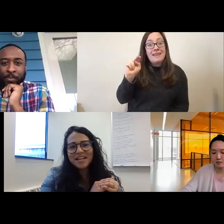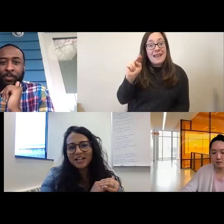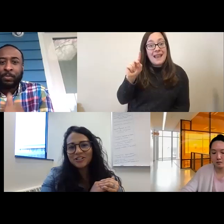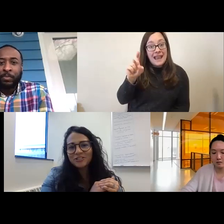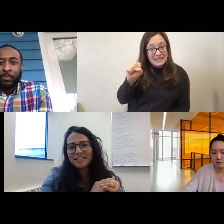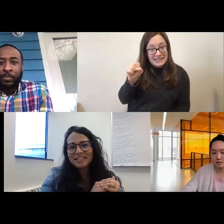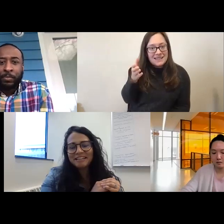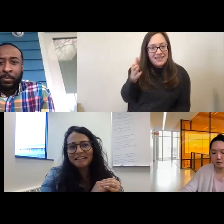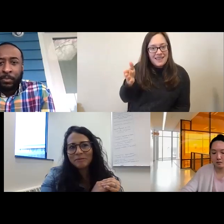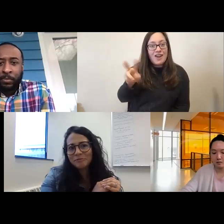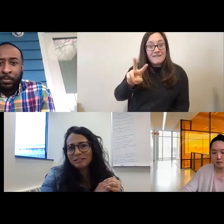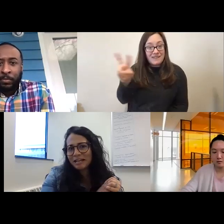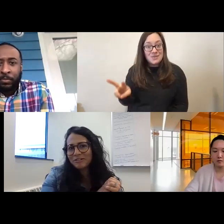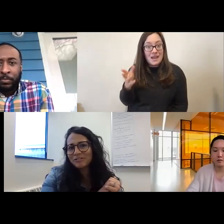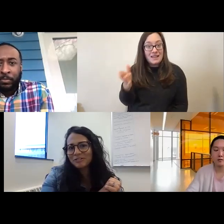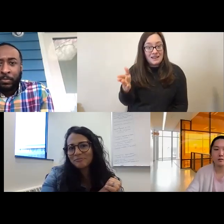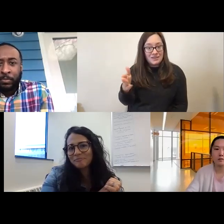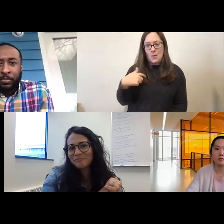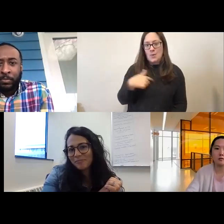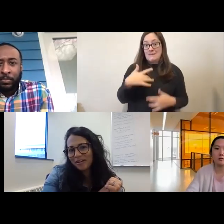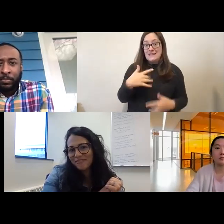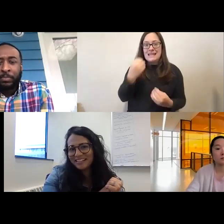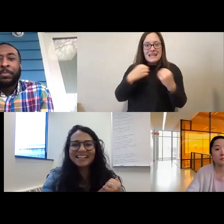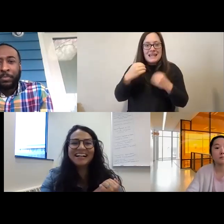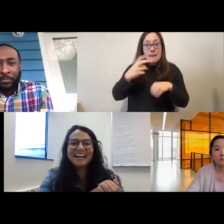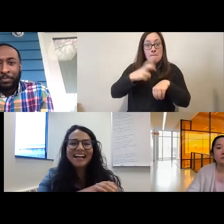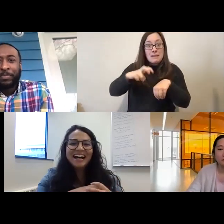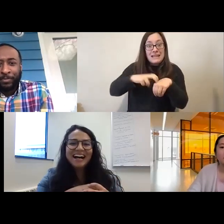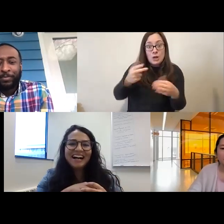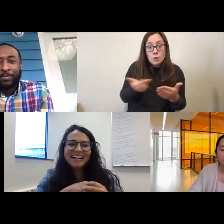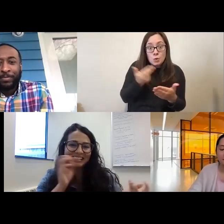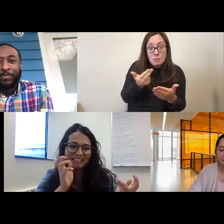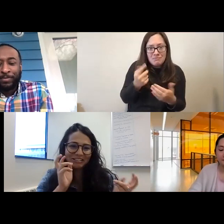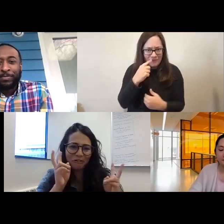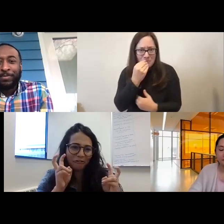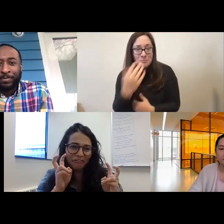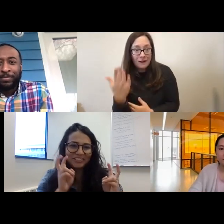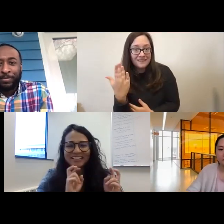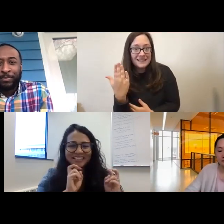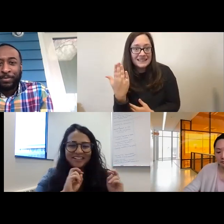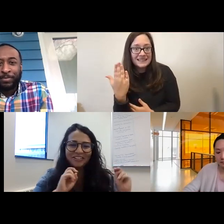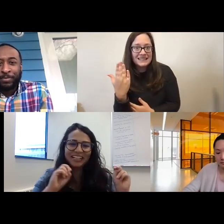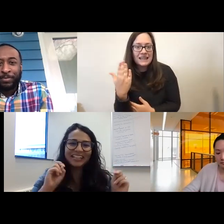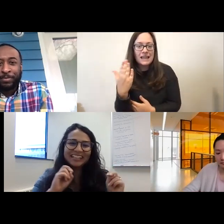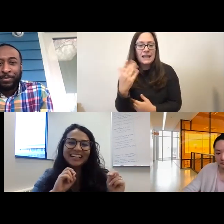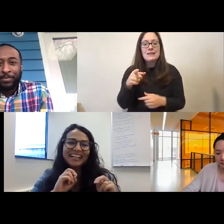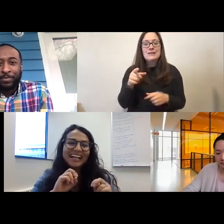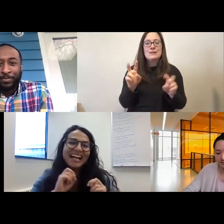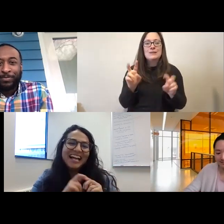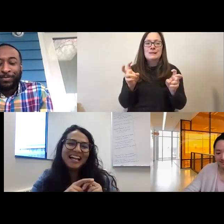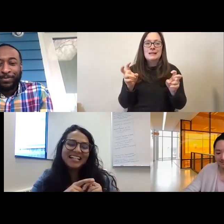so we actually eat a potato soup for breakfast because it's cold. It's not cold like